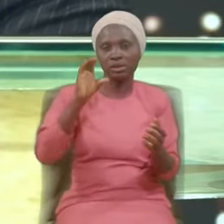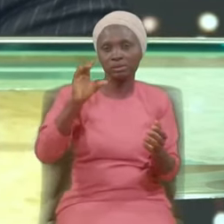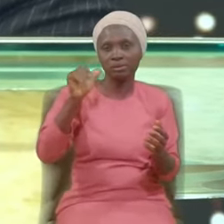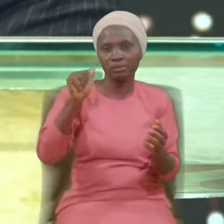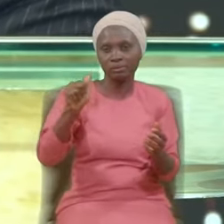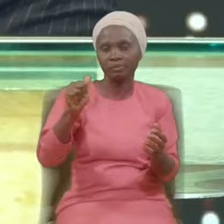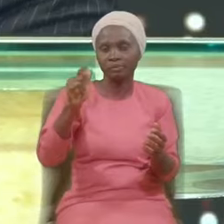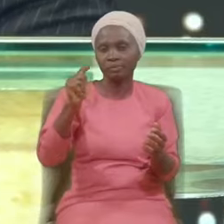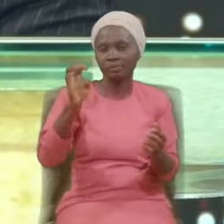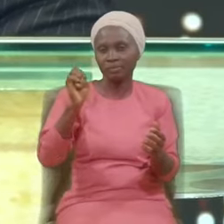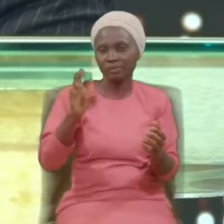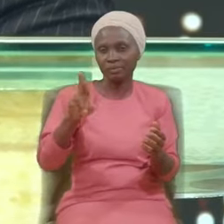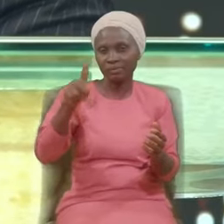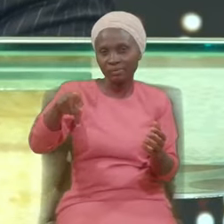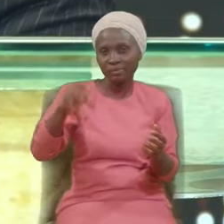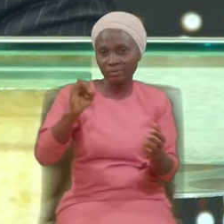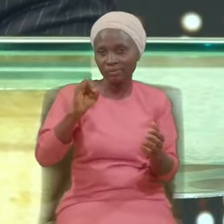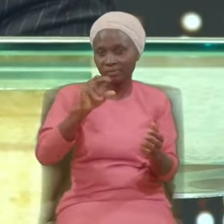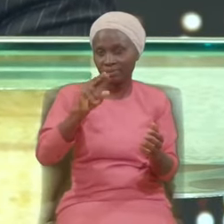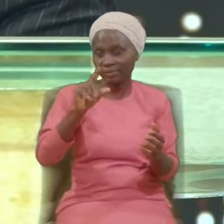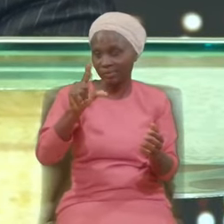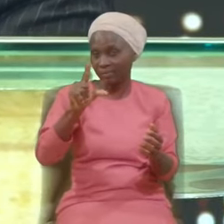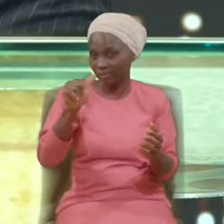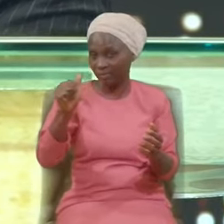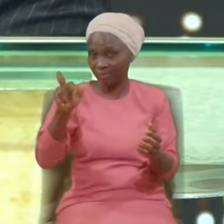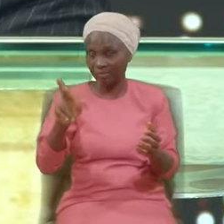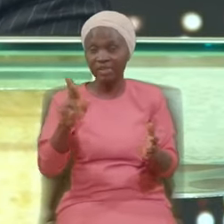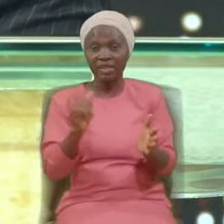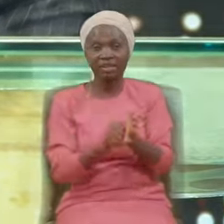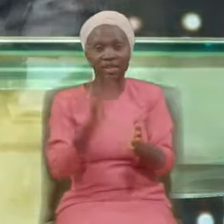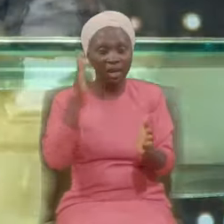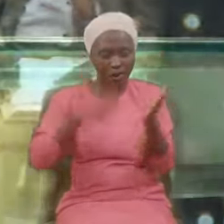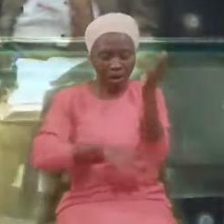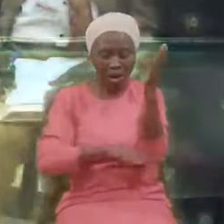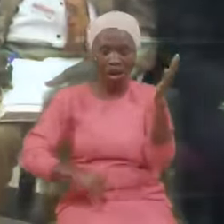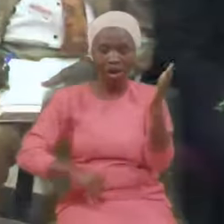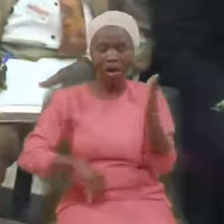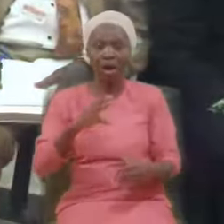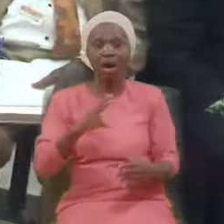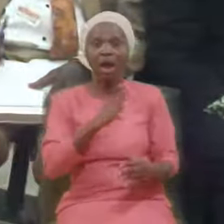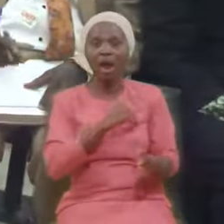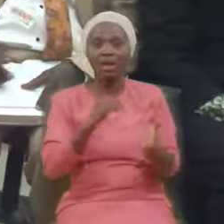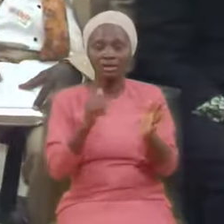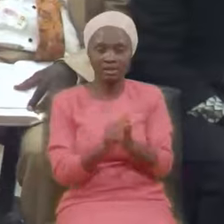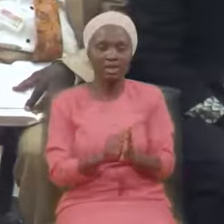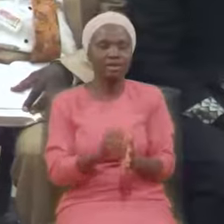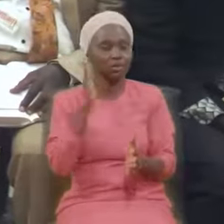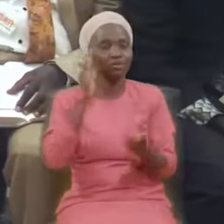all that mountain away, that thing is going to clear away. I say that thing is going to clear away.